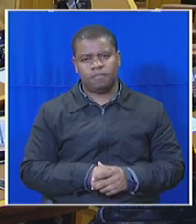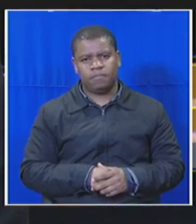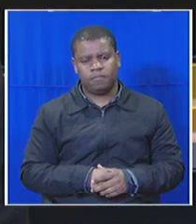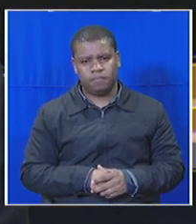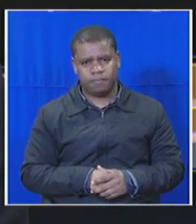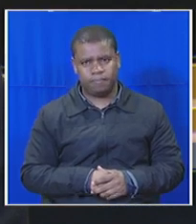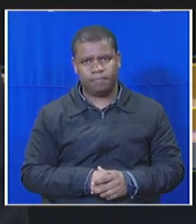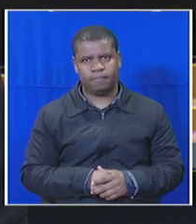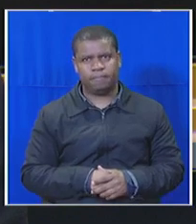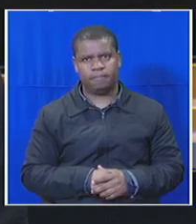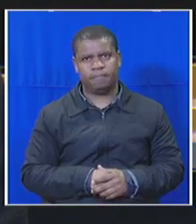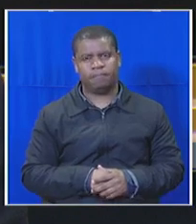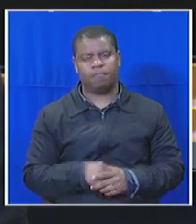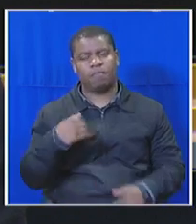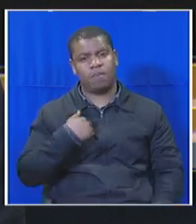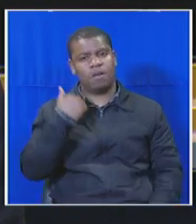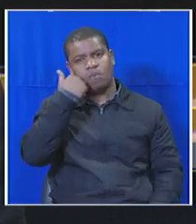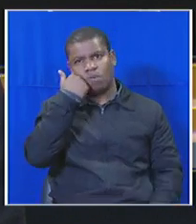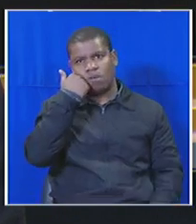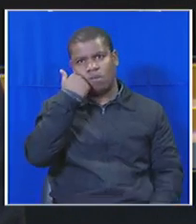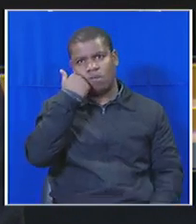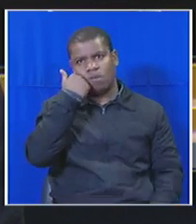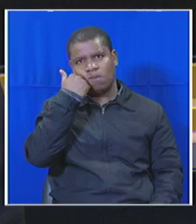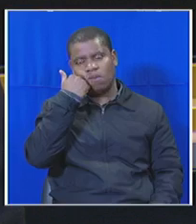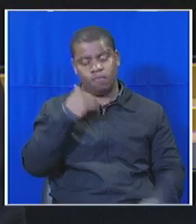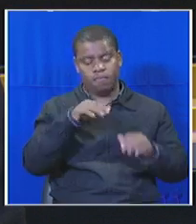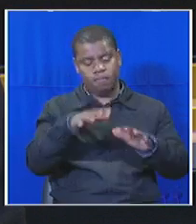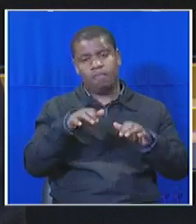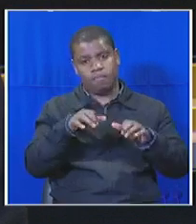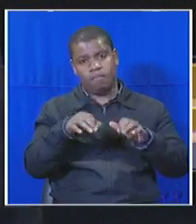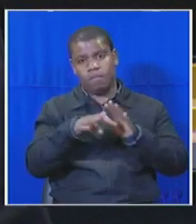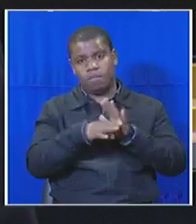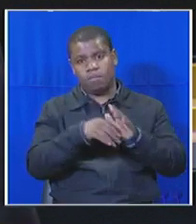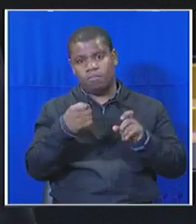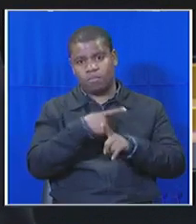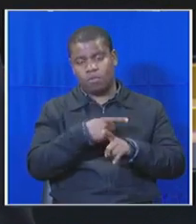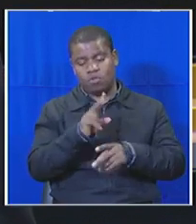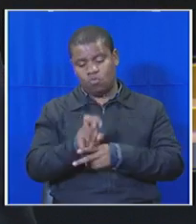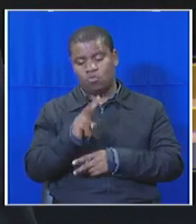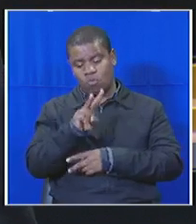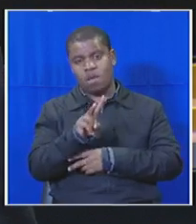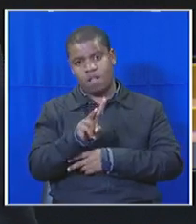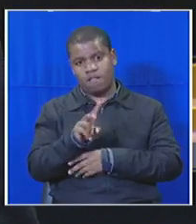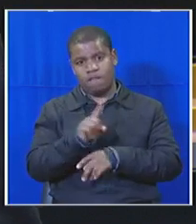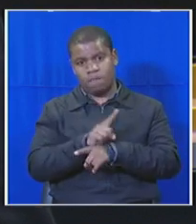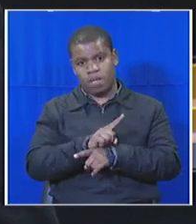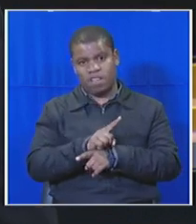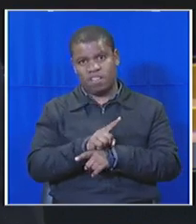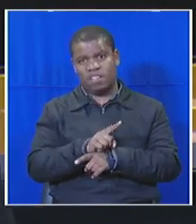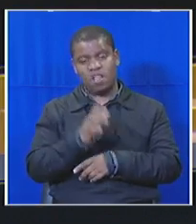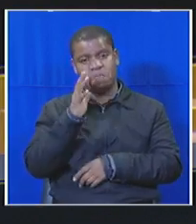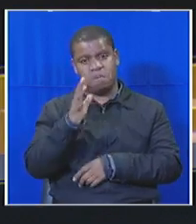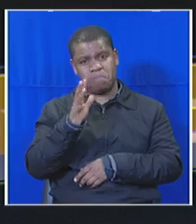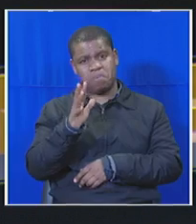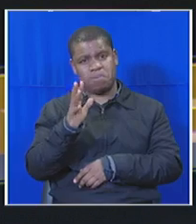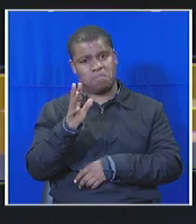member? Chair, I'd just like to check with you, is it parliamentary for that member to have 12 minutes for a speech like that and he's saying nothing? Thank